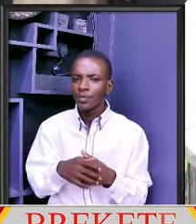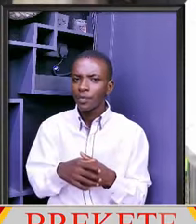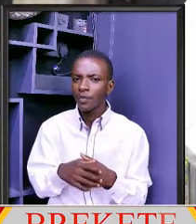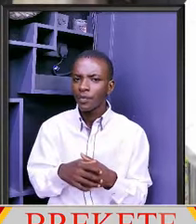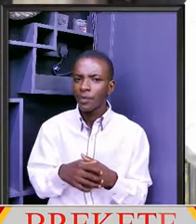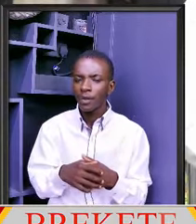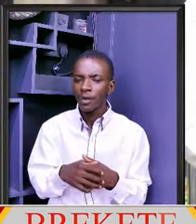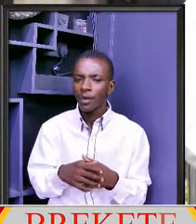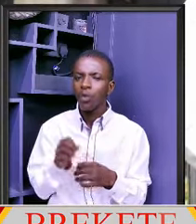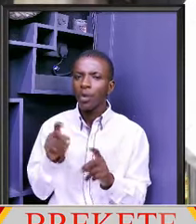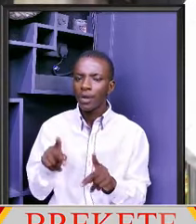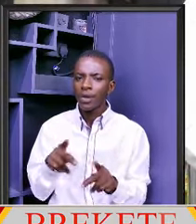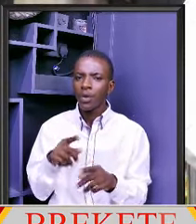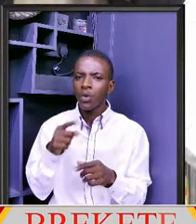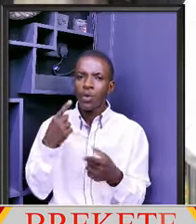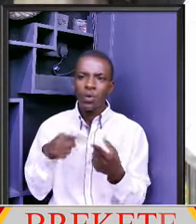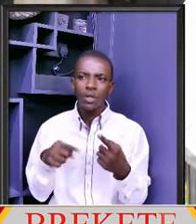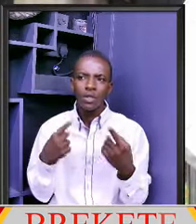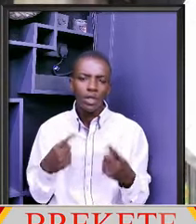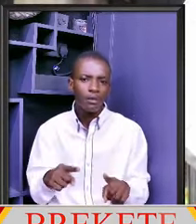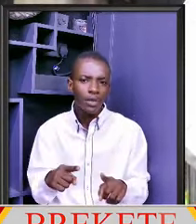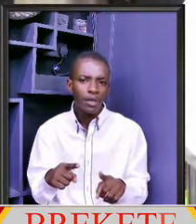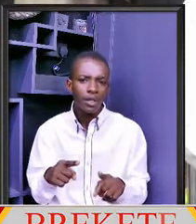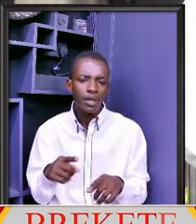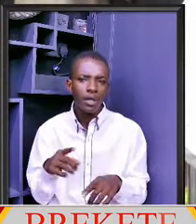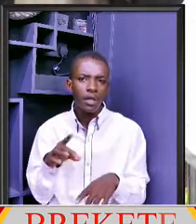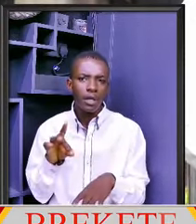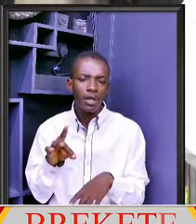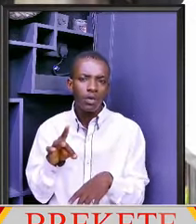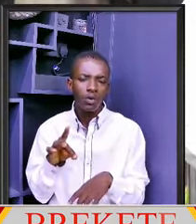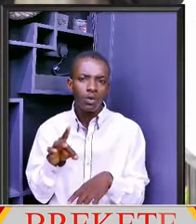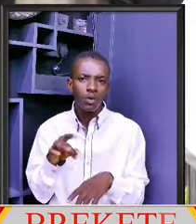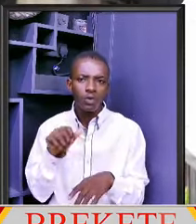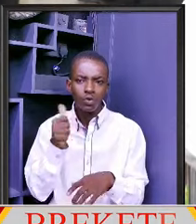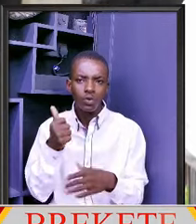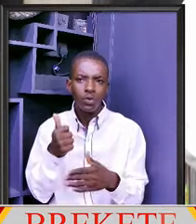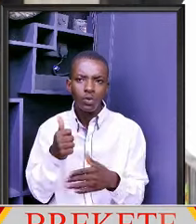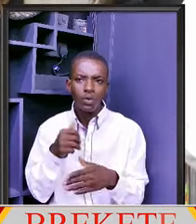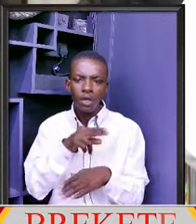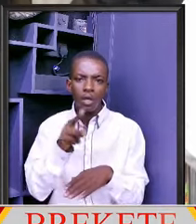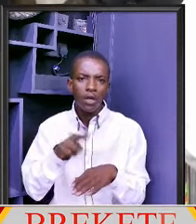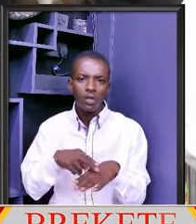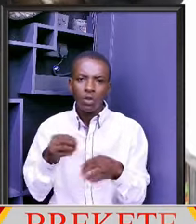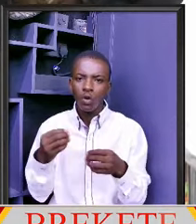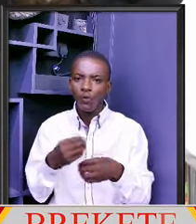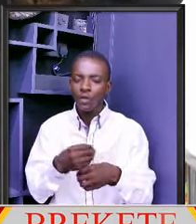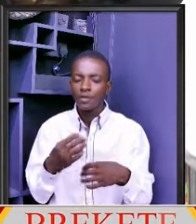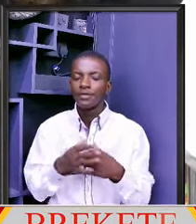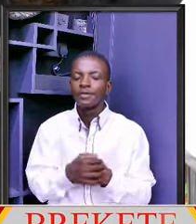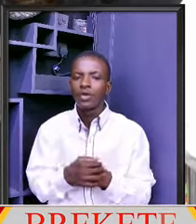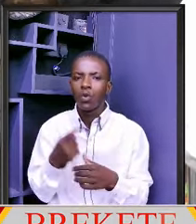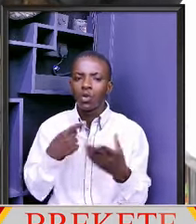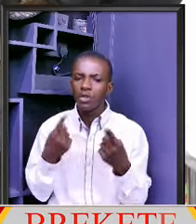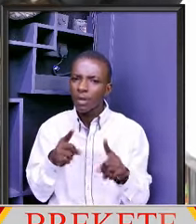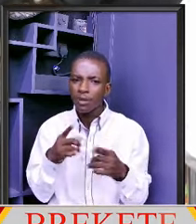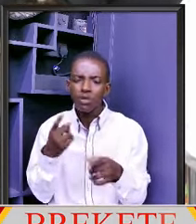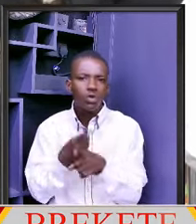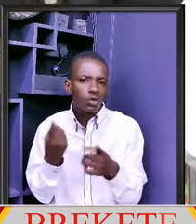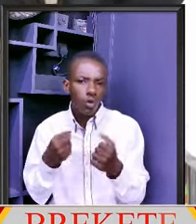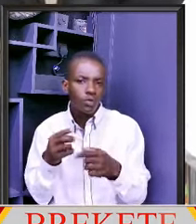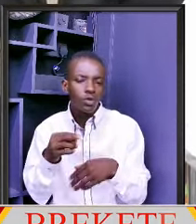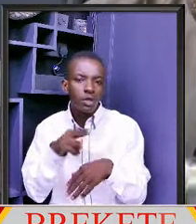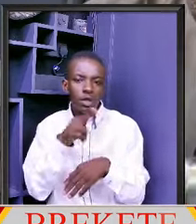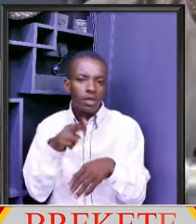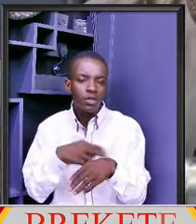I said, okay, what is happening? He said, by 8 o'clock tomorrow, be in the national office. I said, what is happening? He said, just come to the